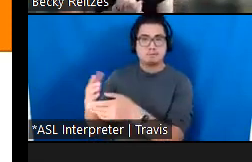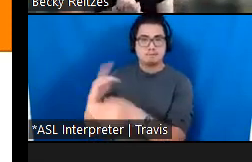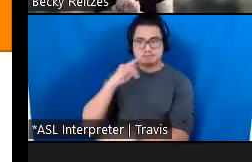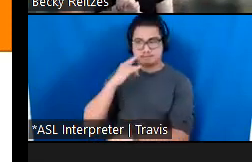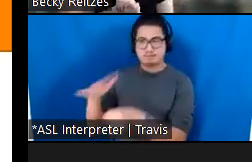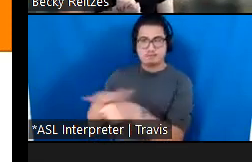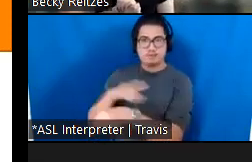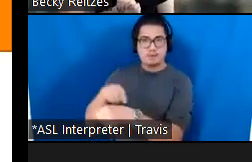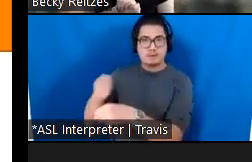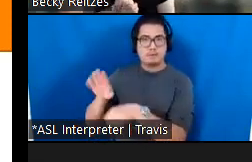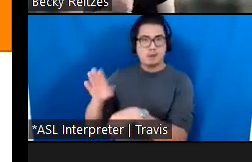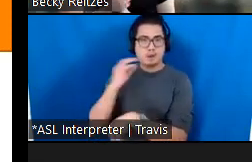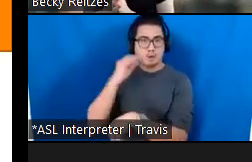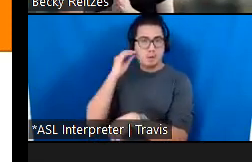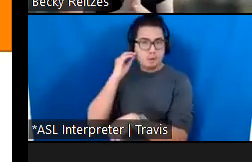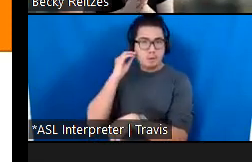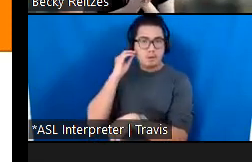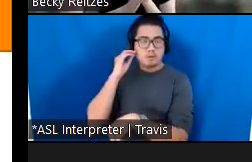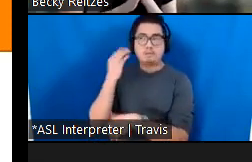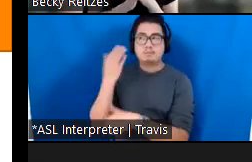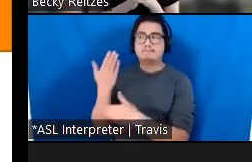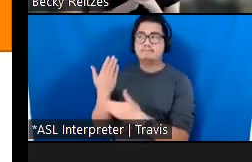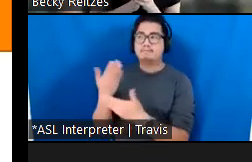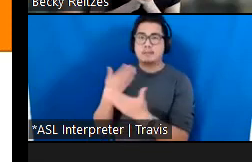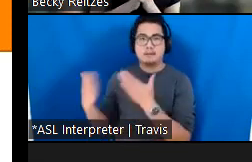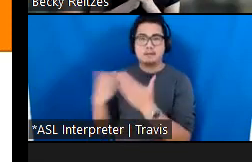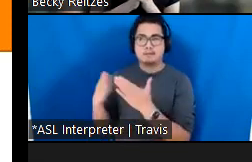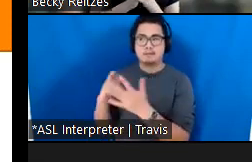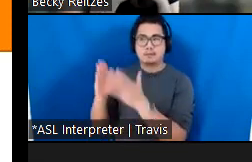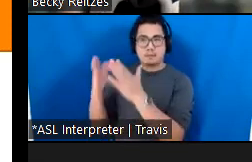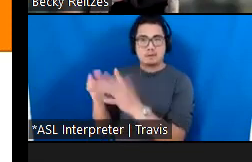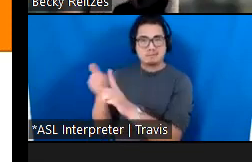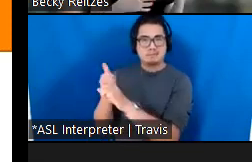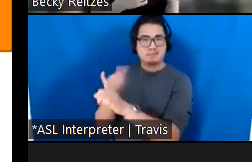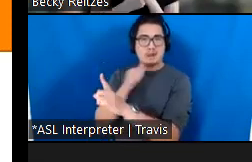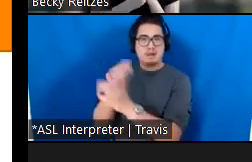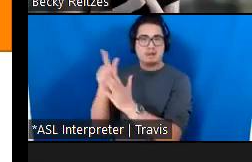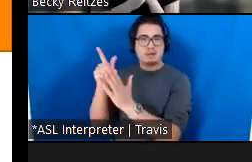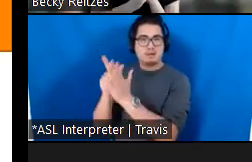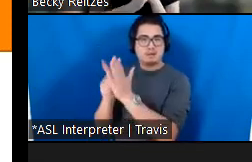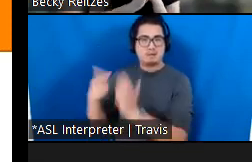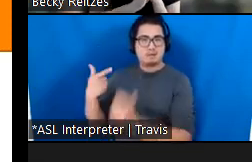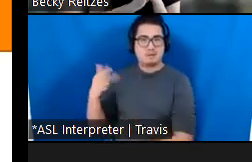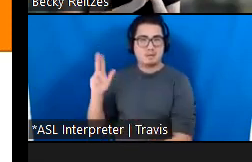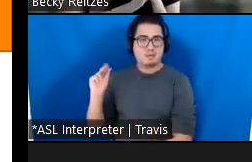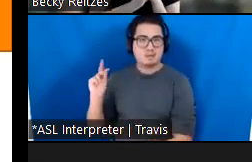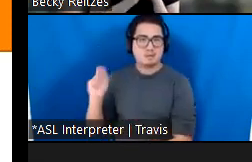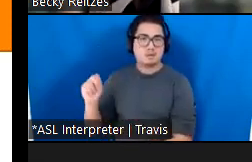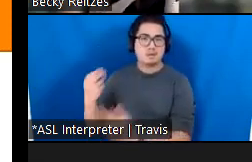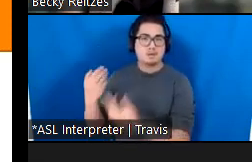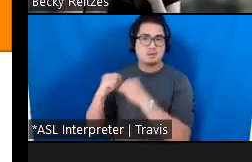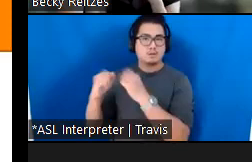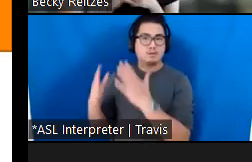home, even though they're not legal guardians, like grandma is taking care of grandchild